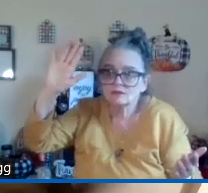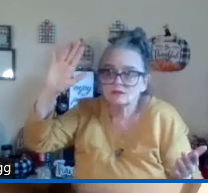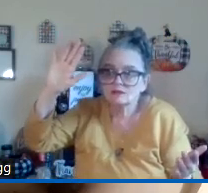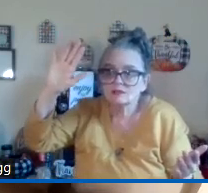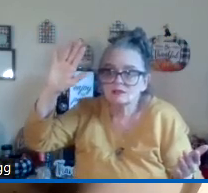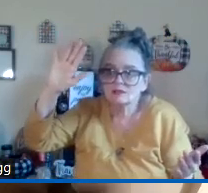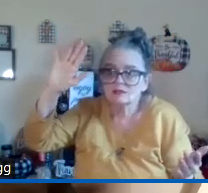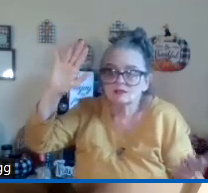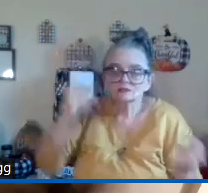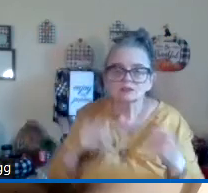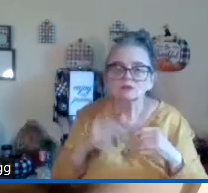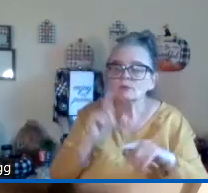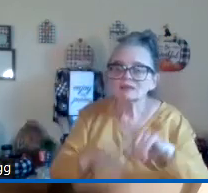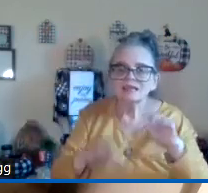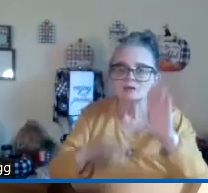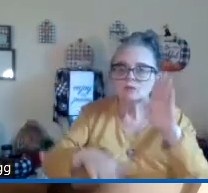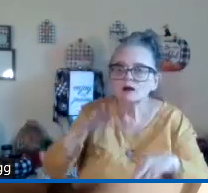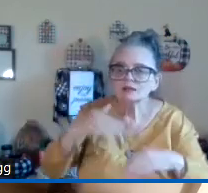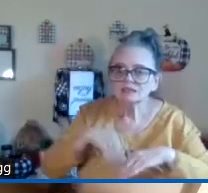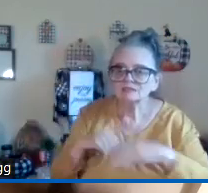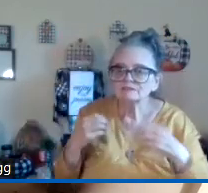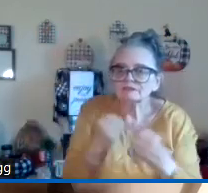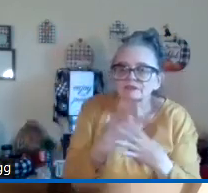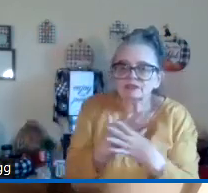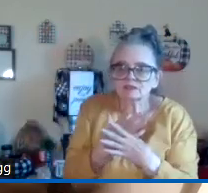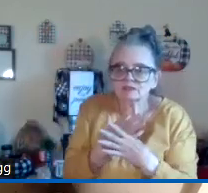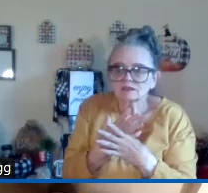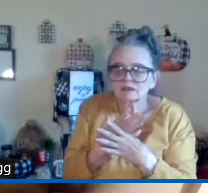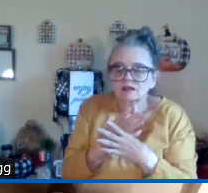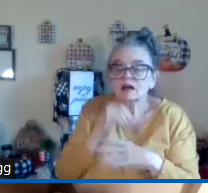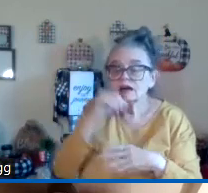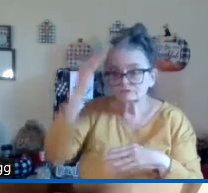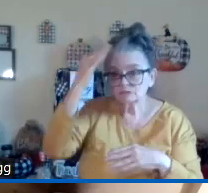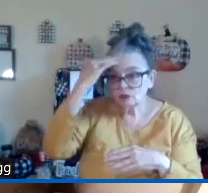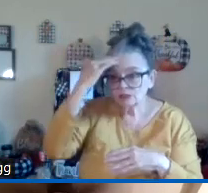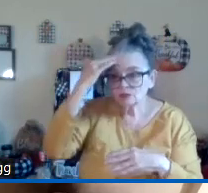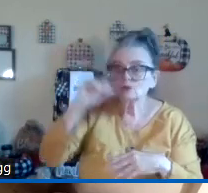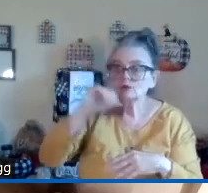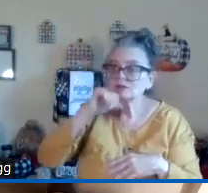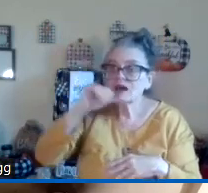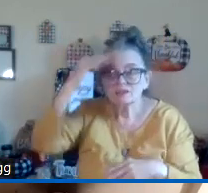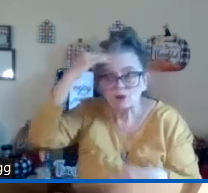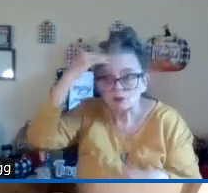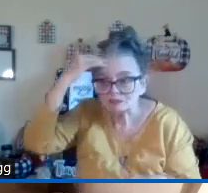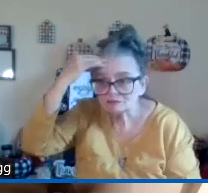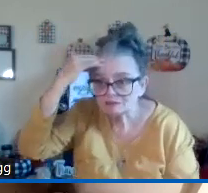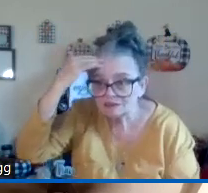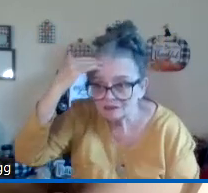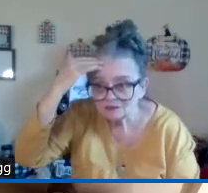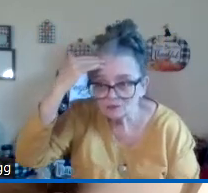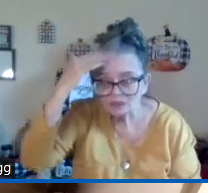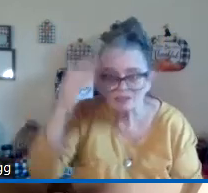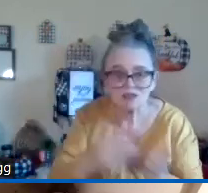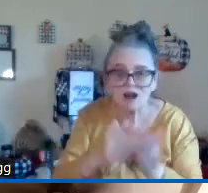people will go and hide. But when those wicked people are removed,